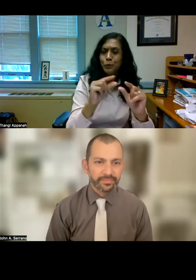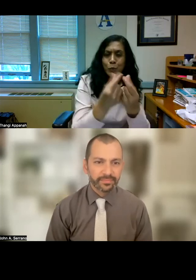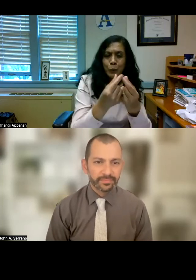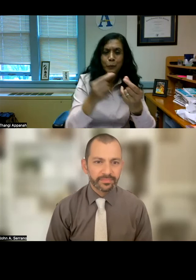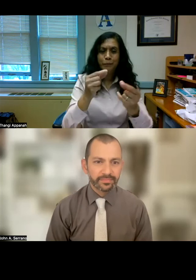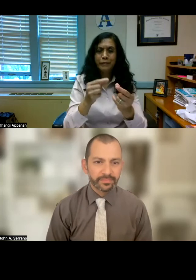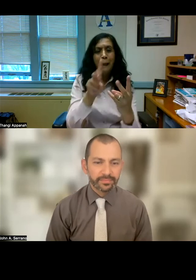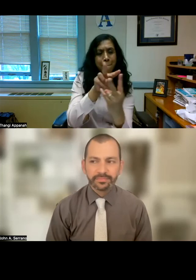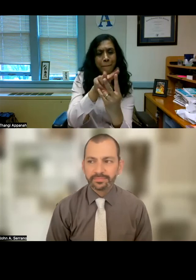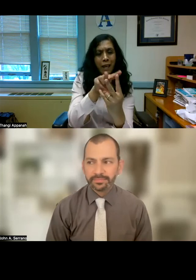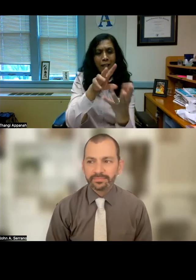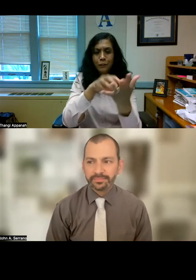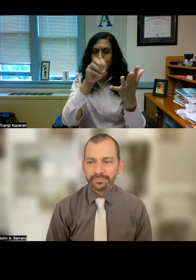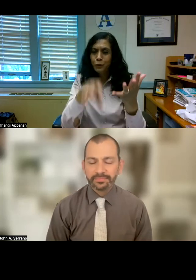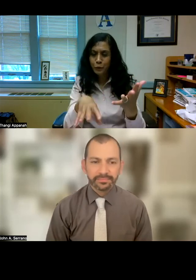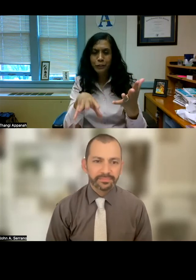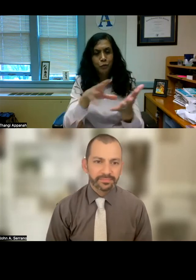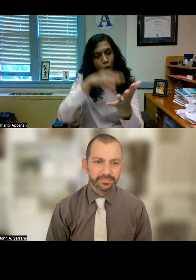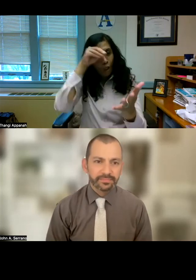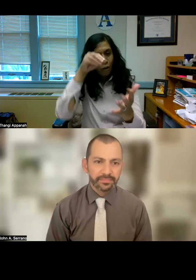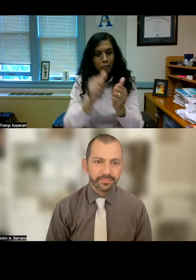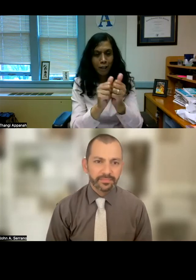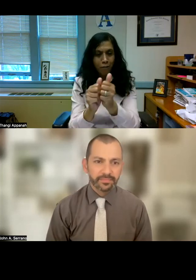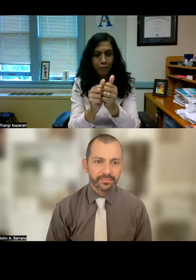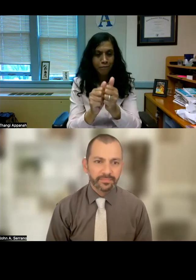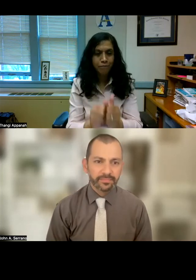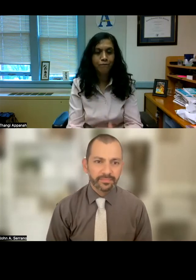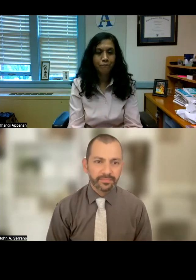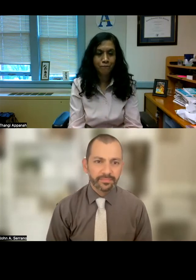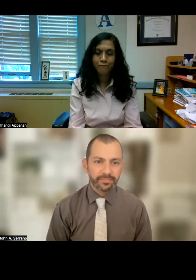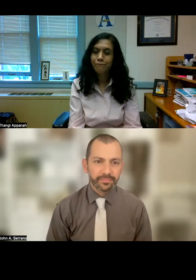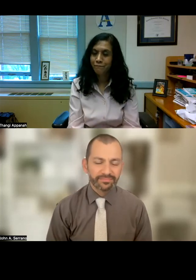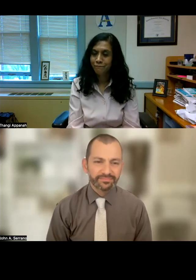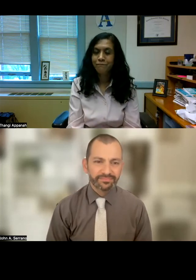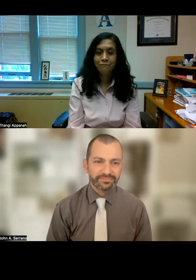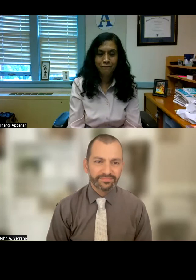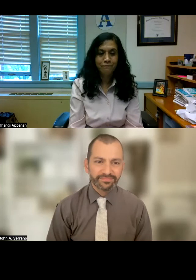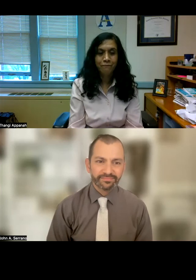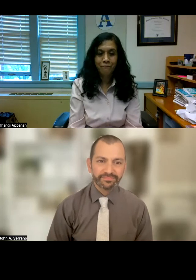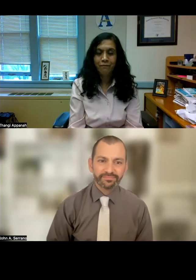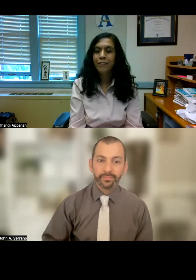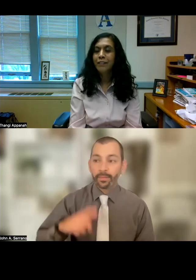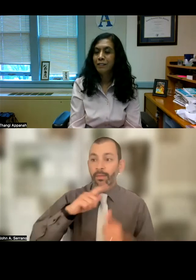So encourage teachers to use groups, maybe pair students and learn together.